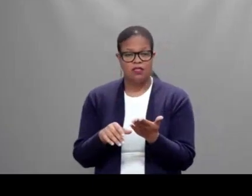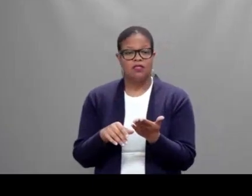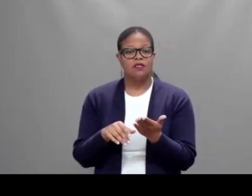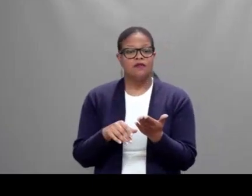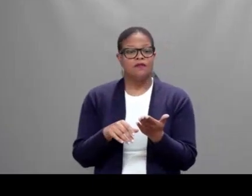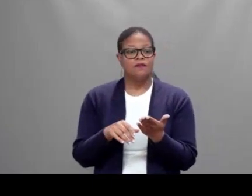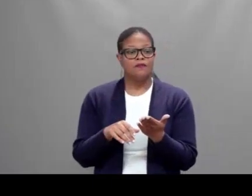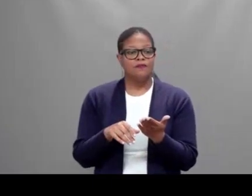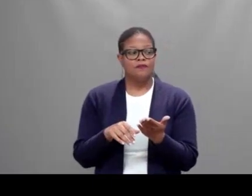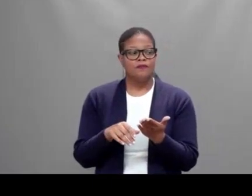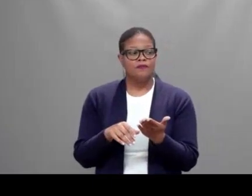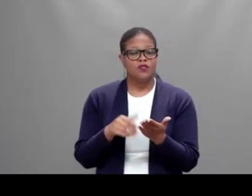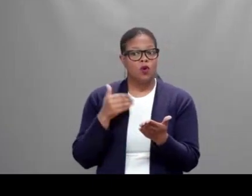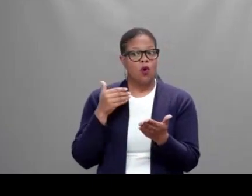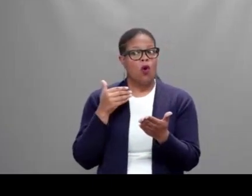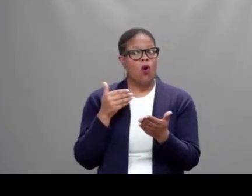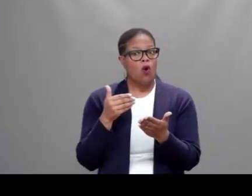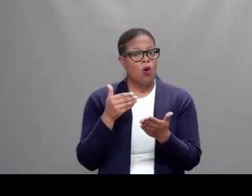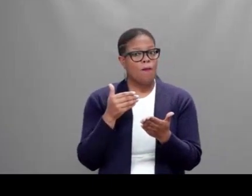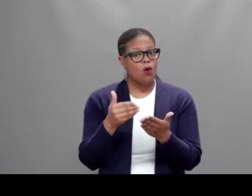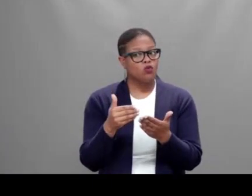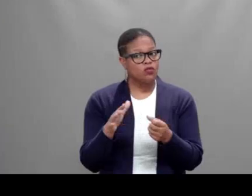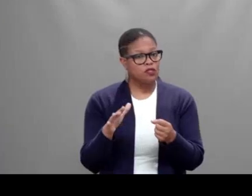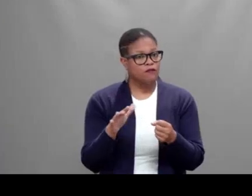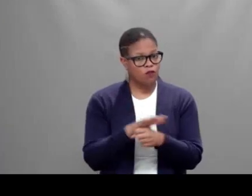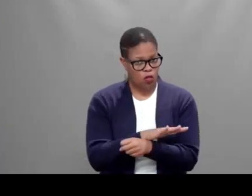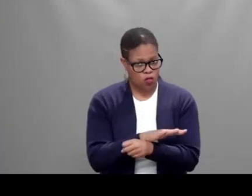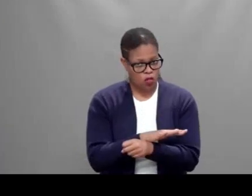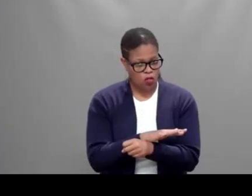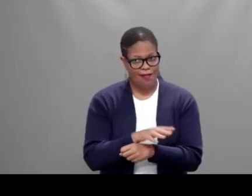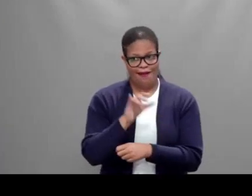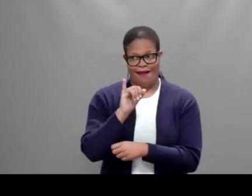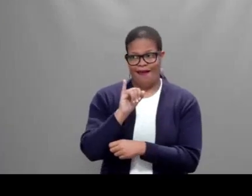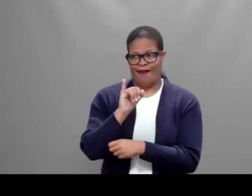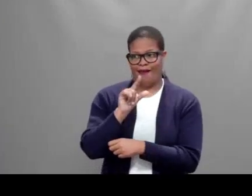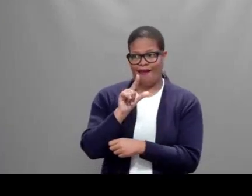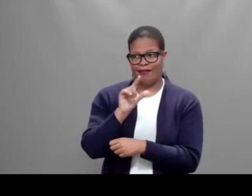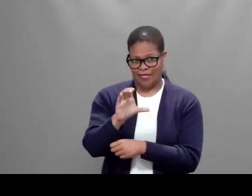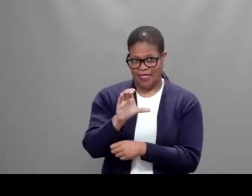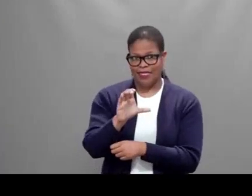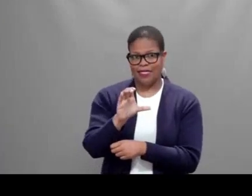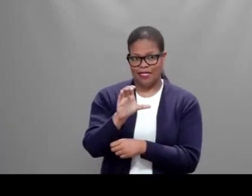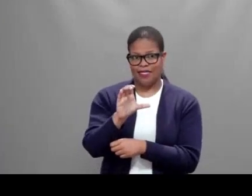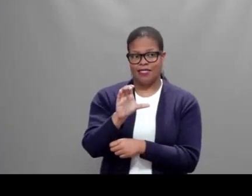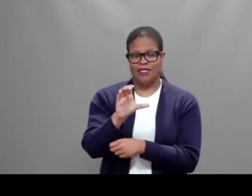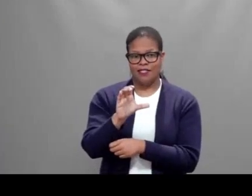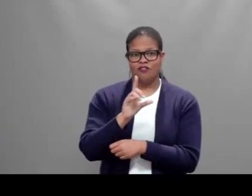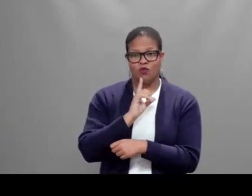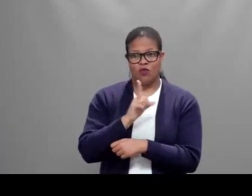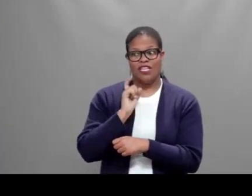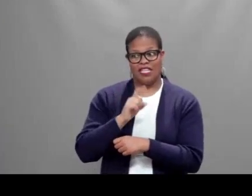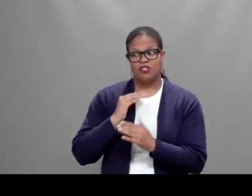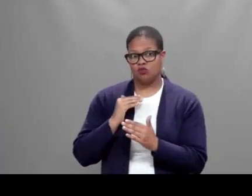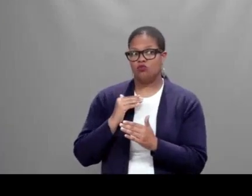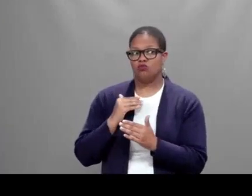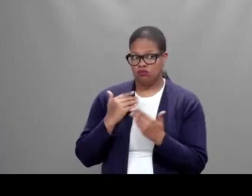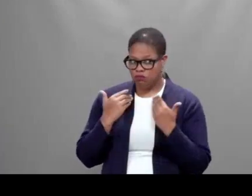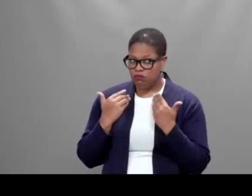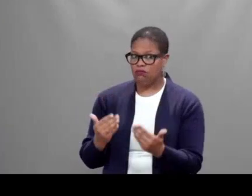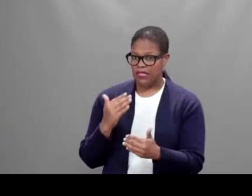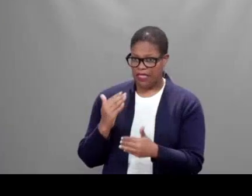And so we're almost at capacity in ILC. And so we really need to get moving